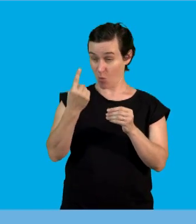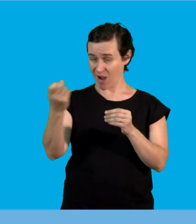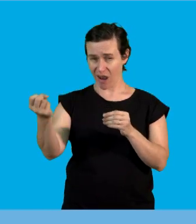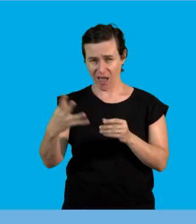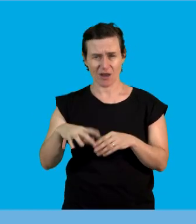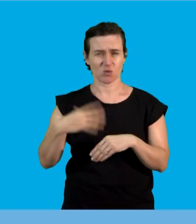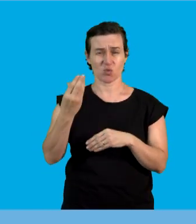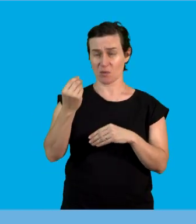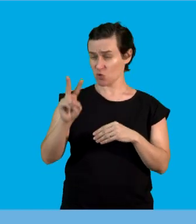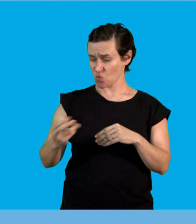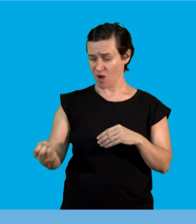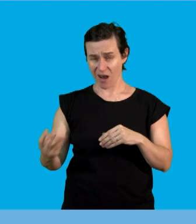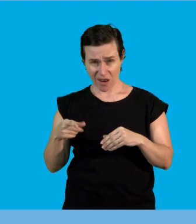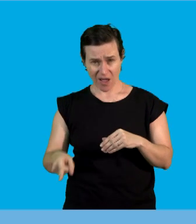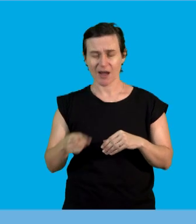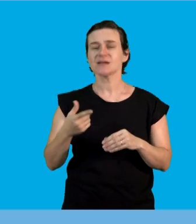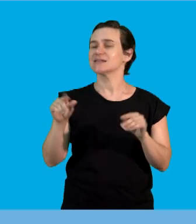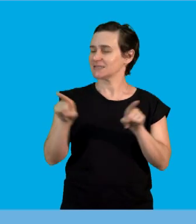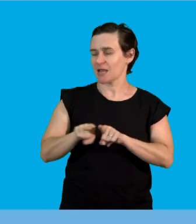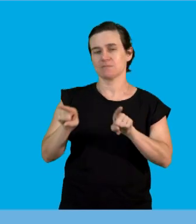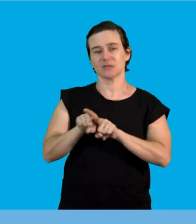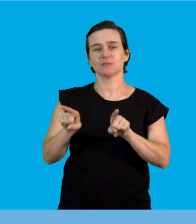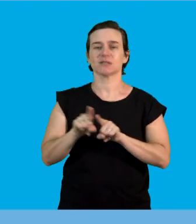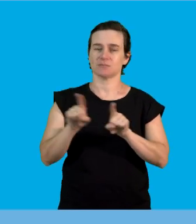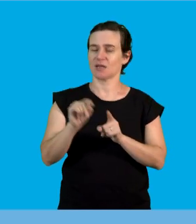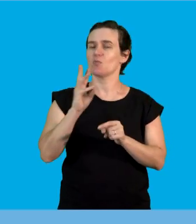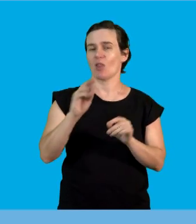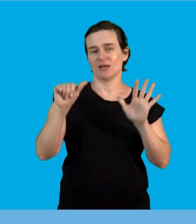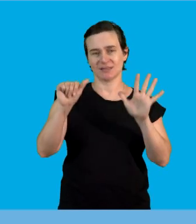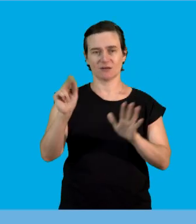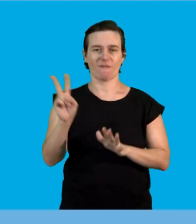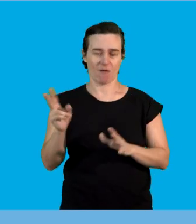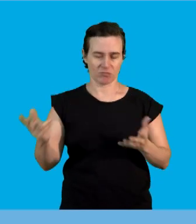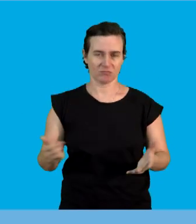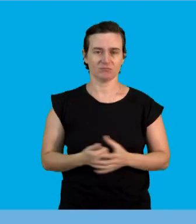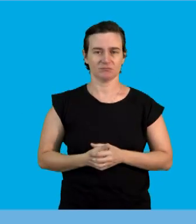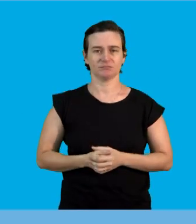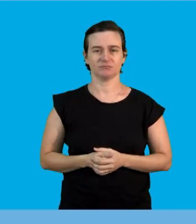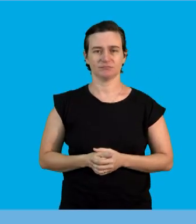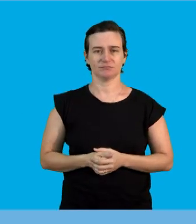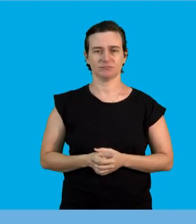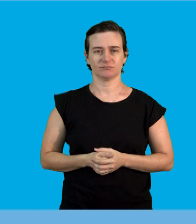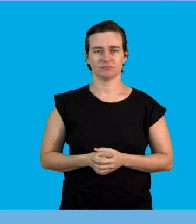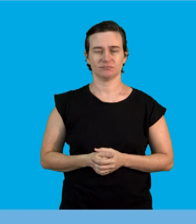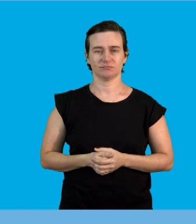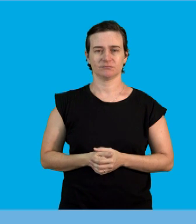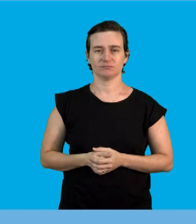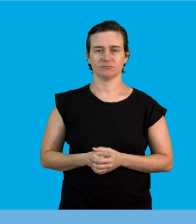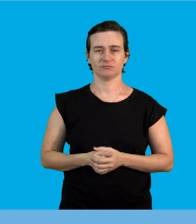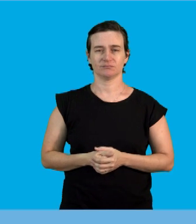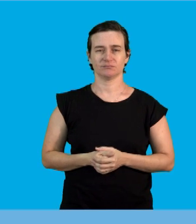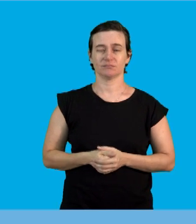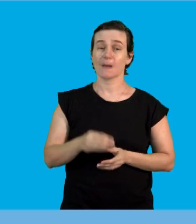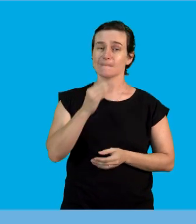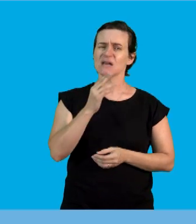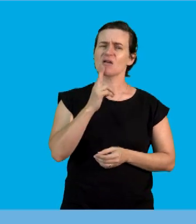V1, and then also going to be equals to the voltage measured across the second resistor, which is now our V2. So